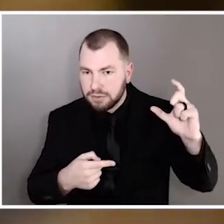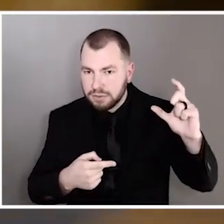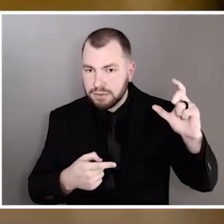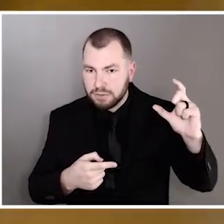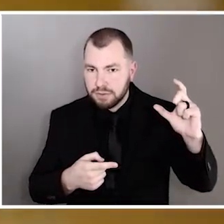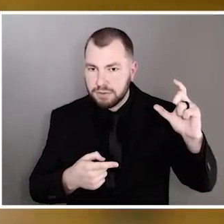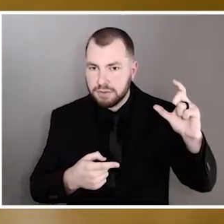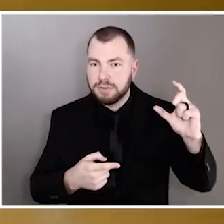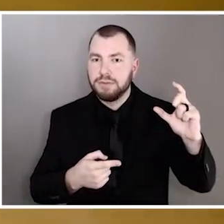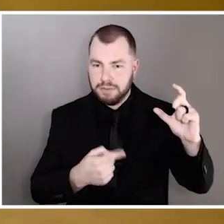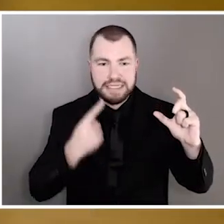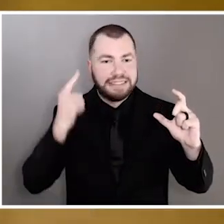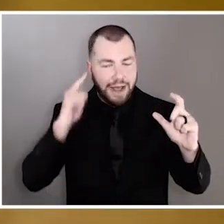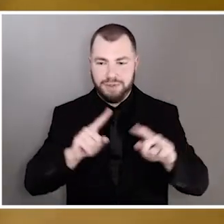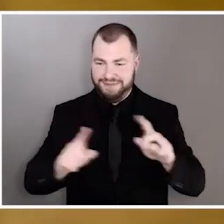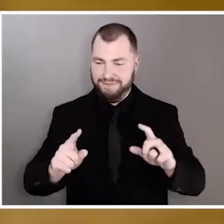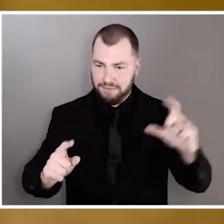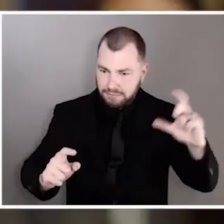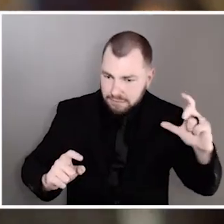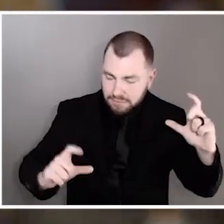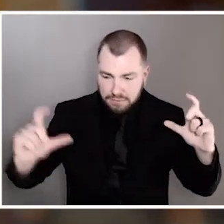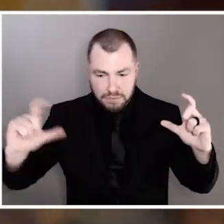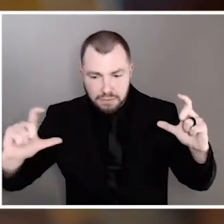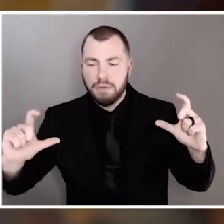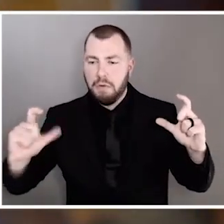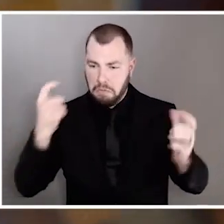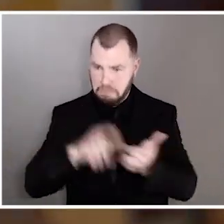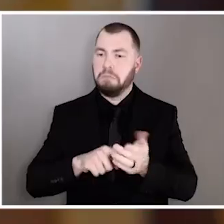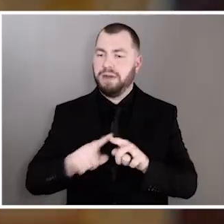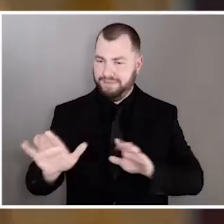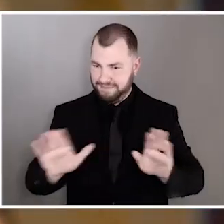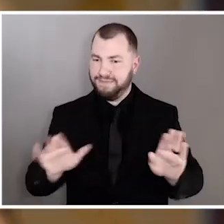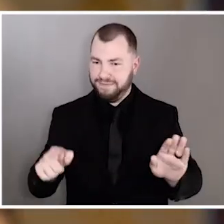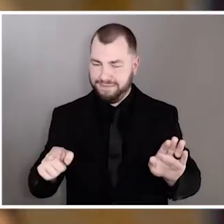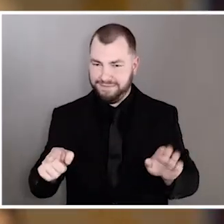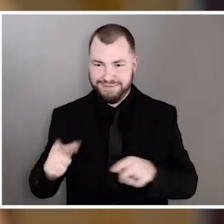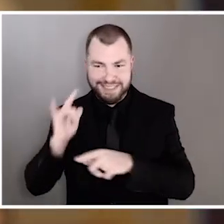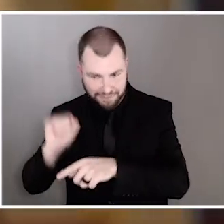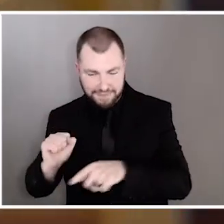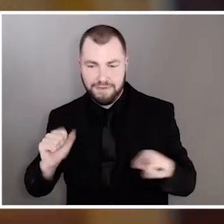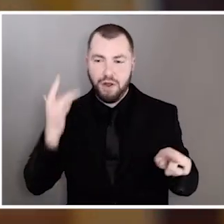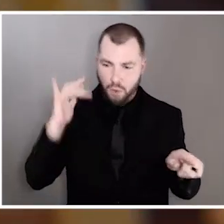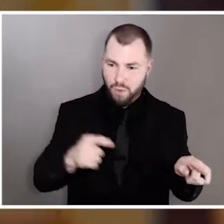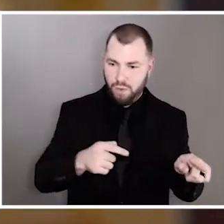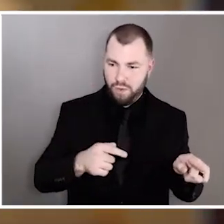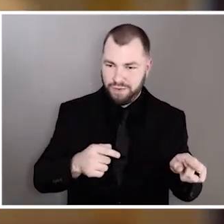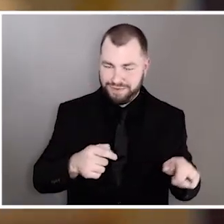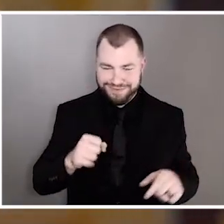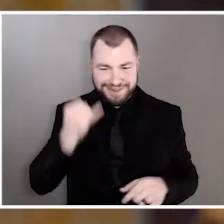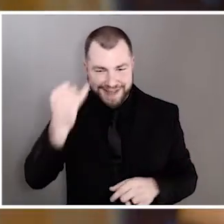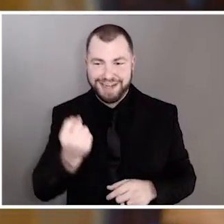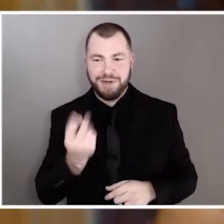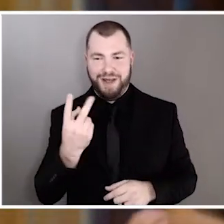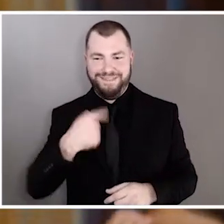medal, it sounds completely different than a silver medal. And you can imagine when